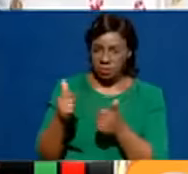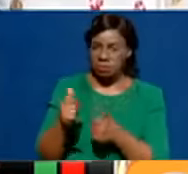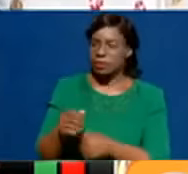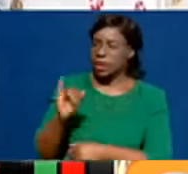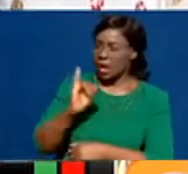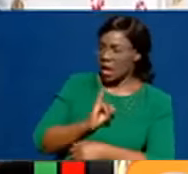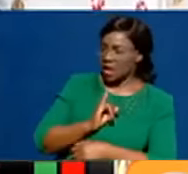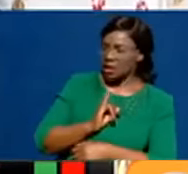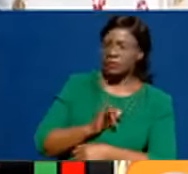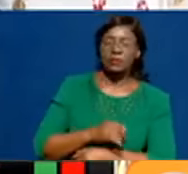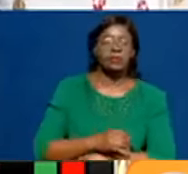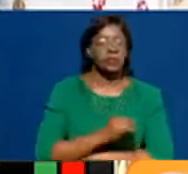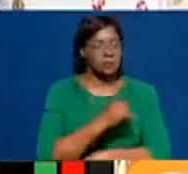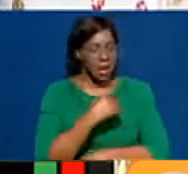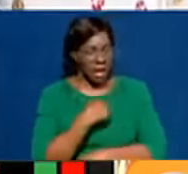I,